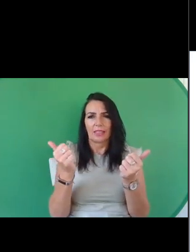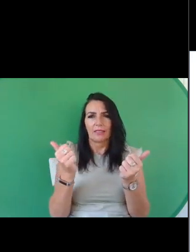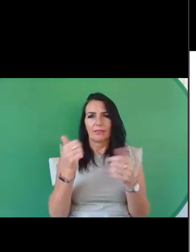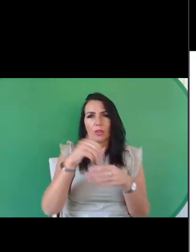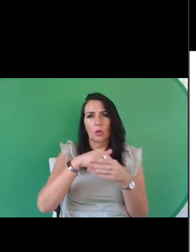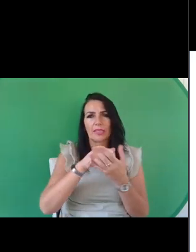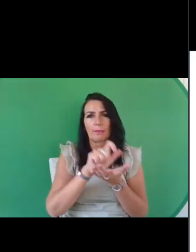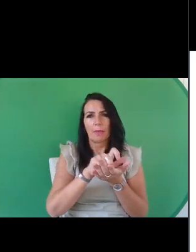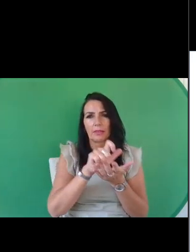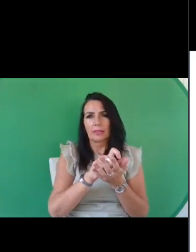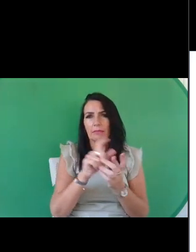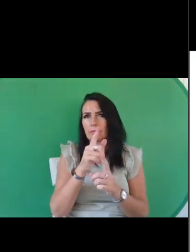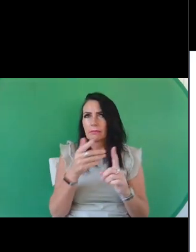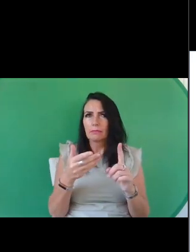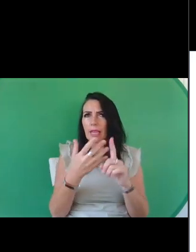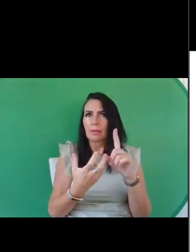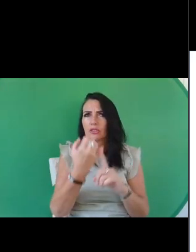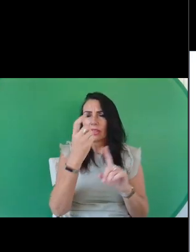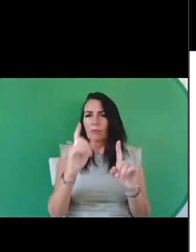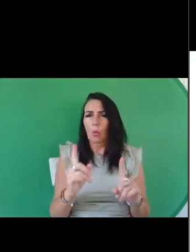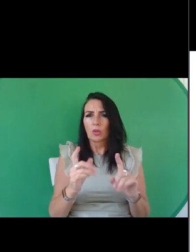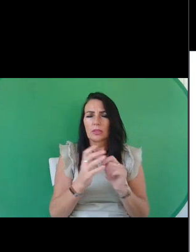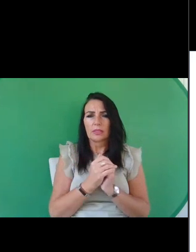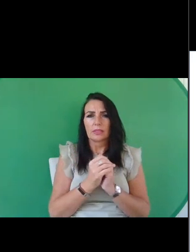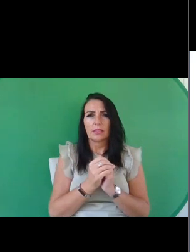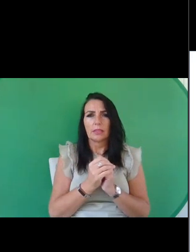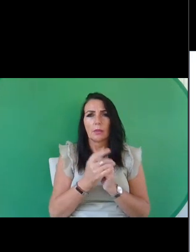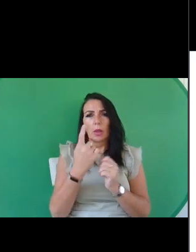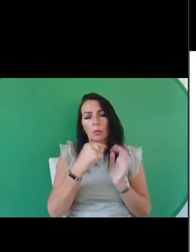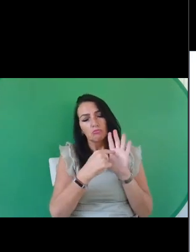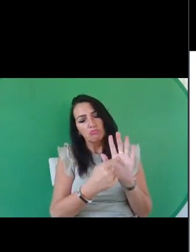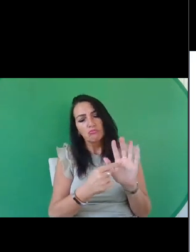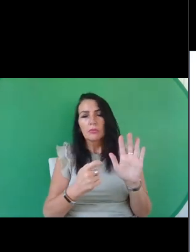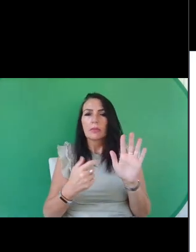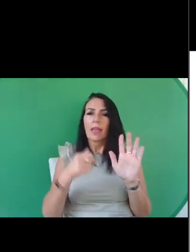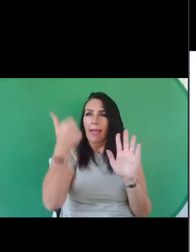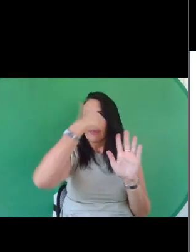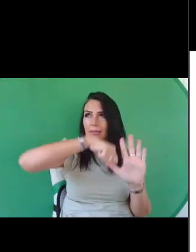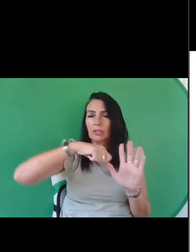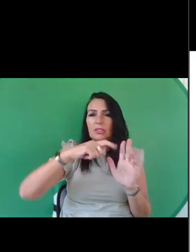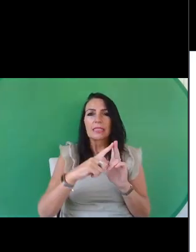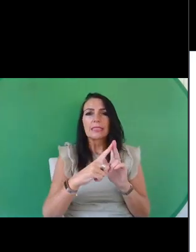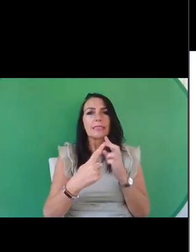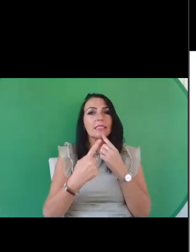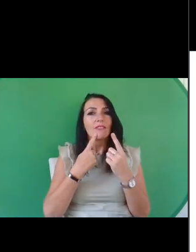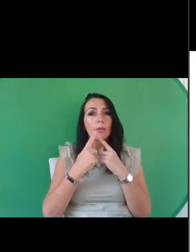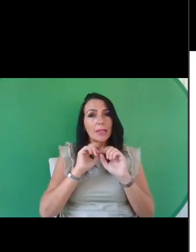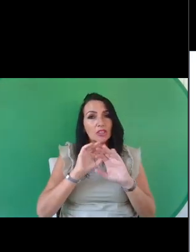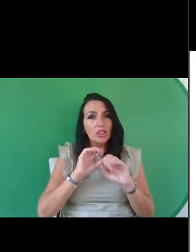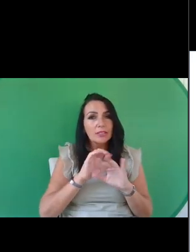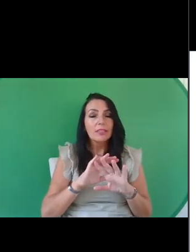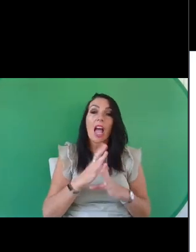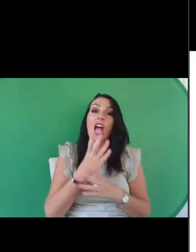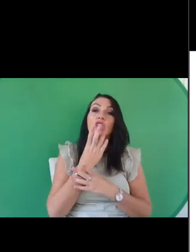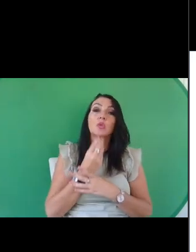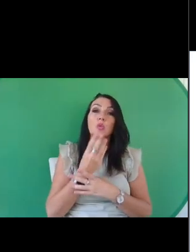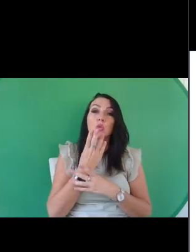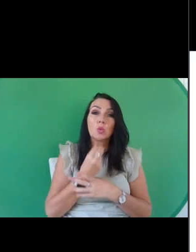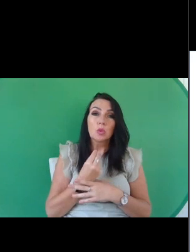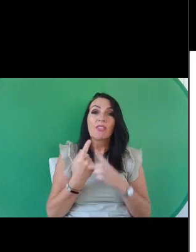we want to achieve? We want to showcase our expertise, share insights, and provide useful information that benefits